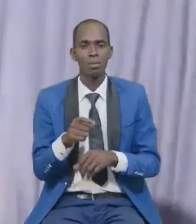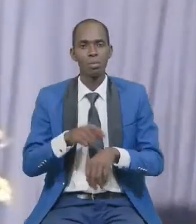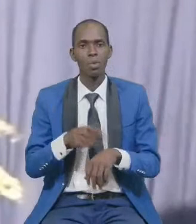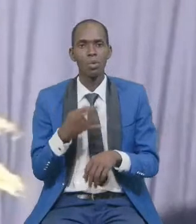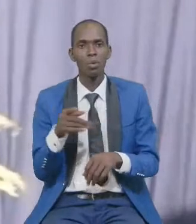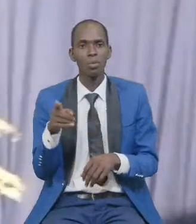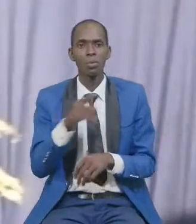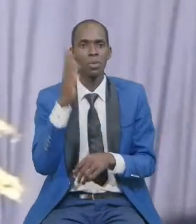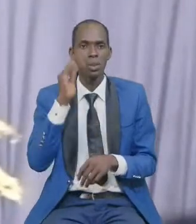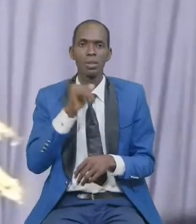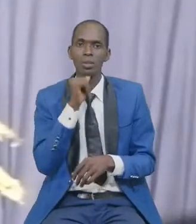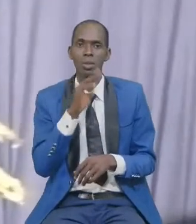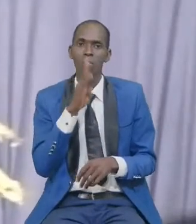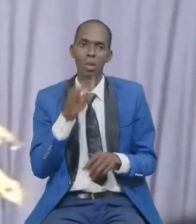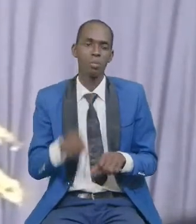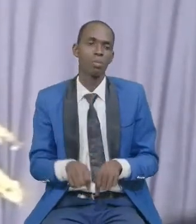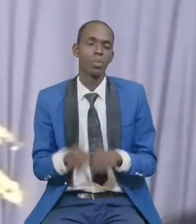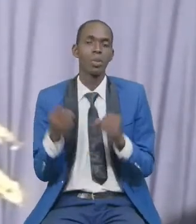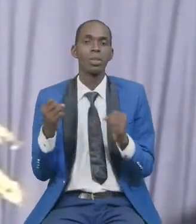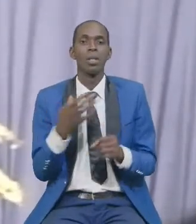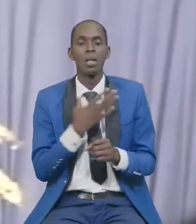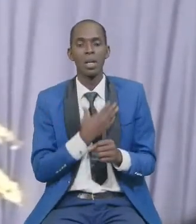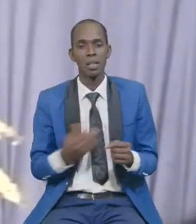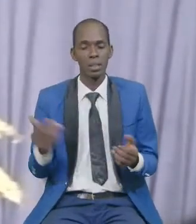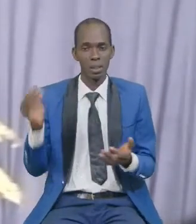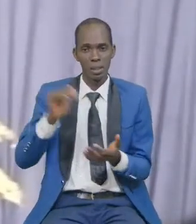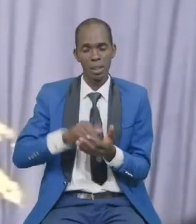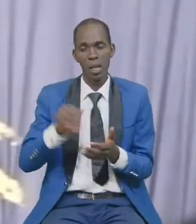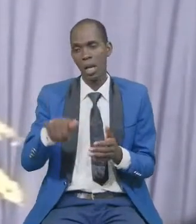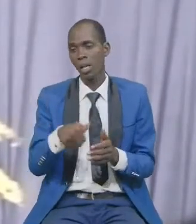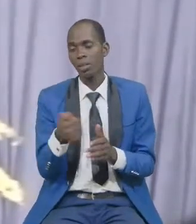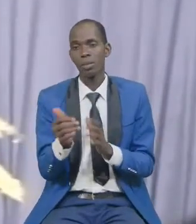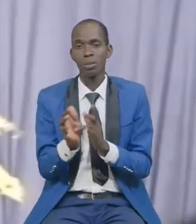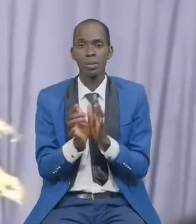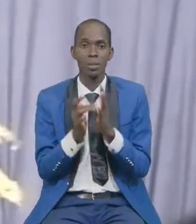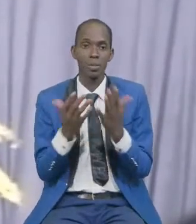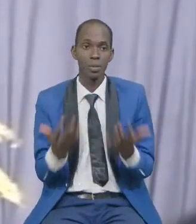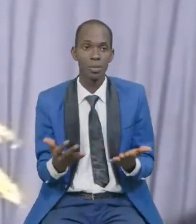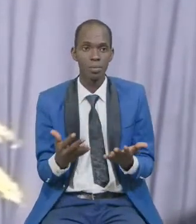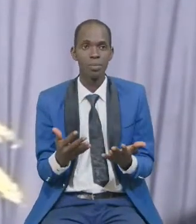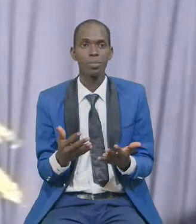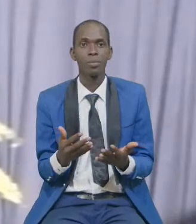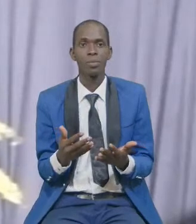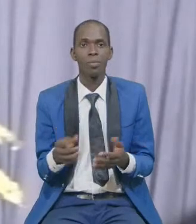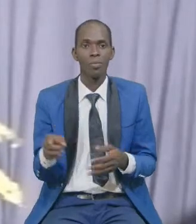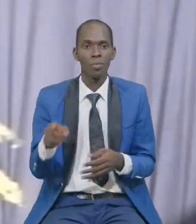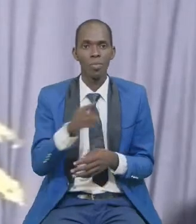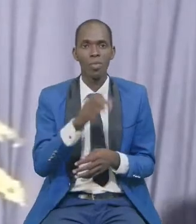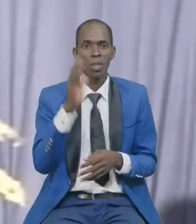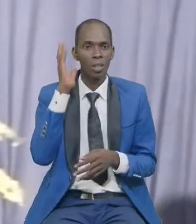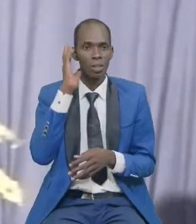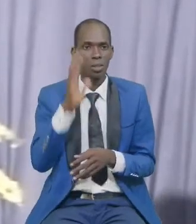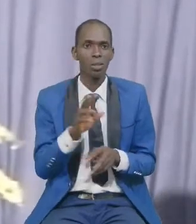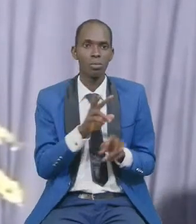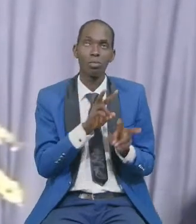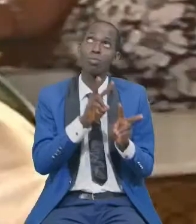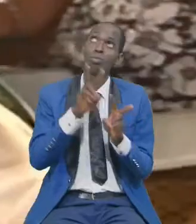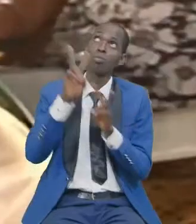broken. And again another scripture. They shall look on